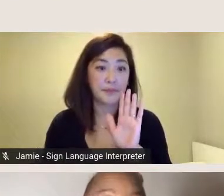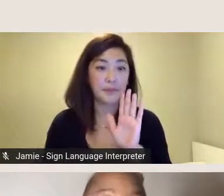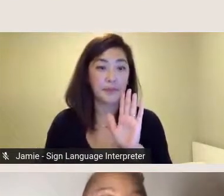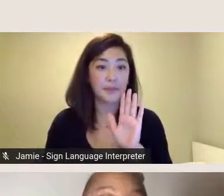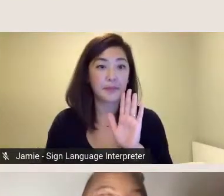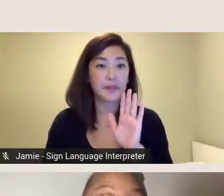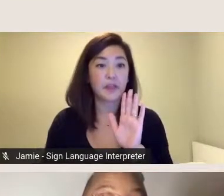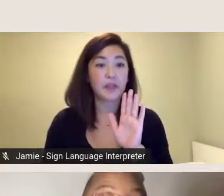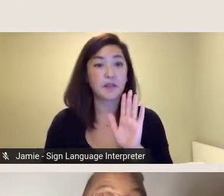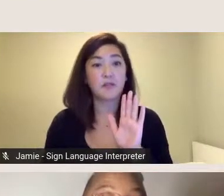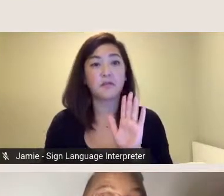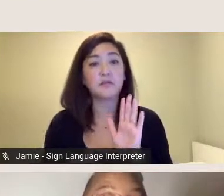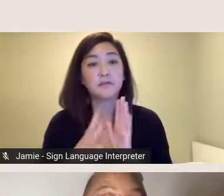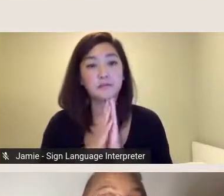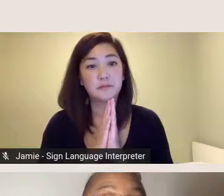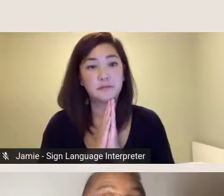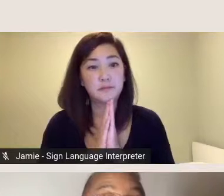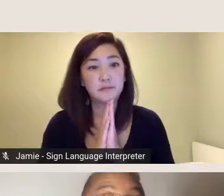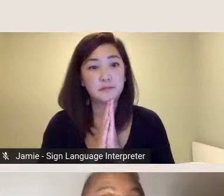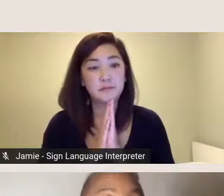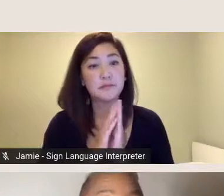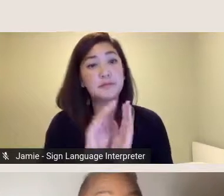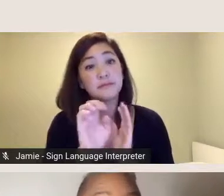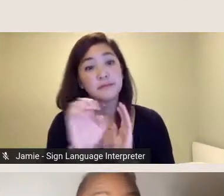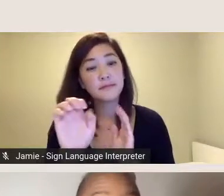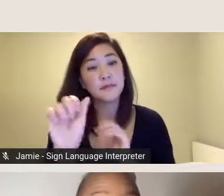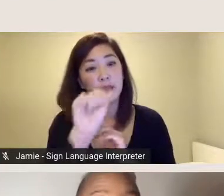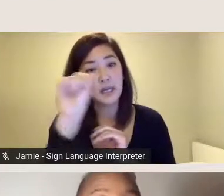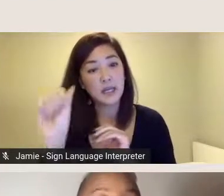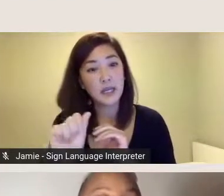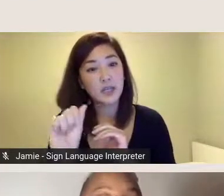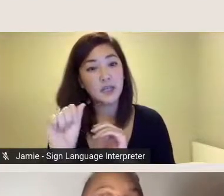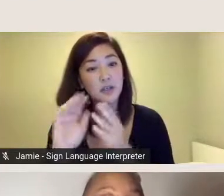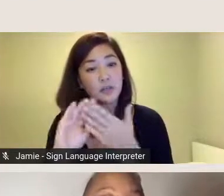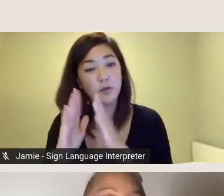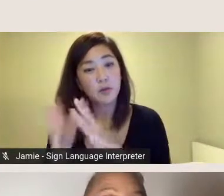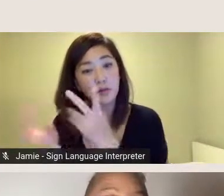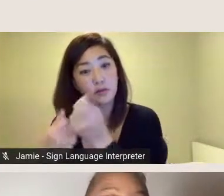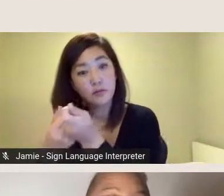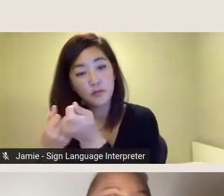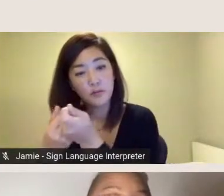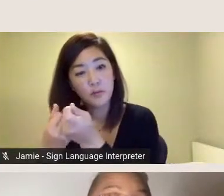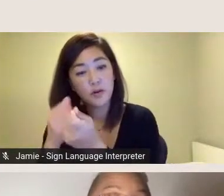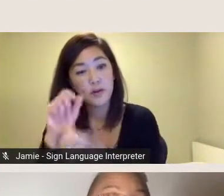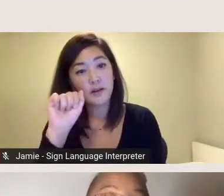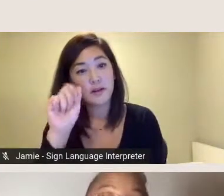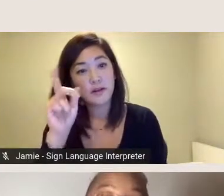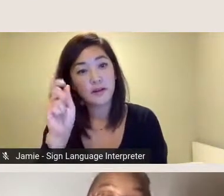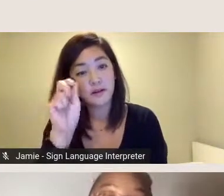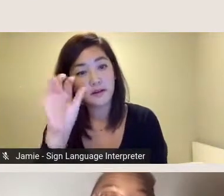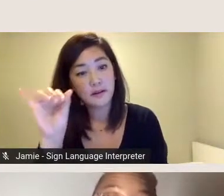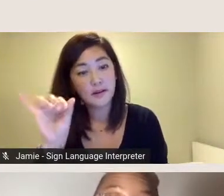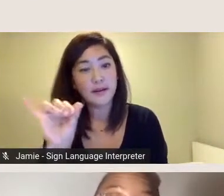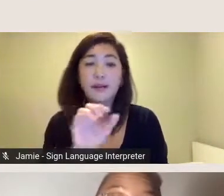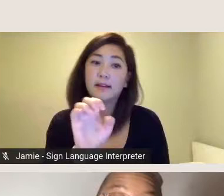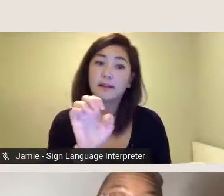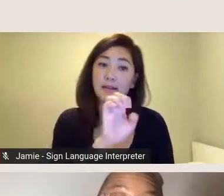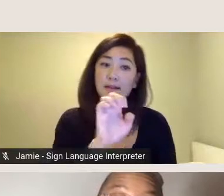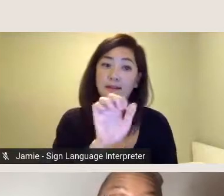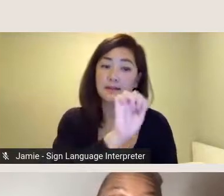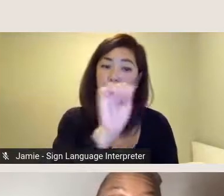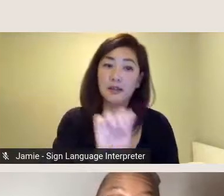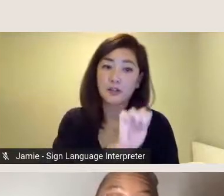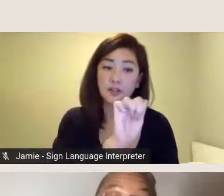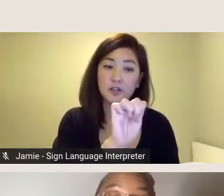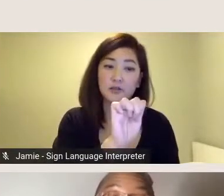the organizing for the East Asian communities in support of Akai, the organizing of the East Asian community in support of